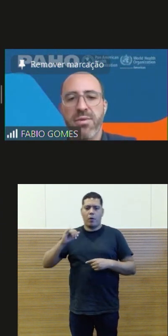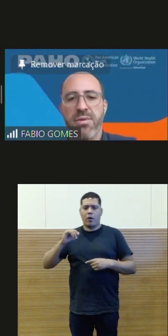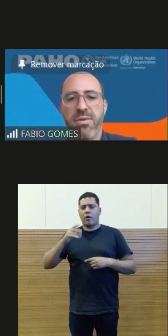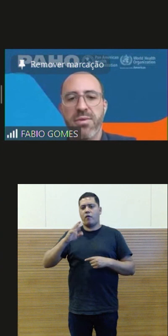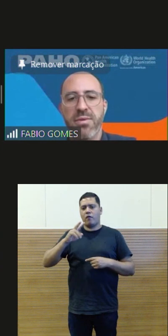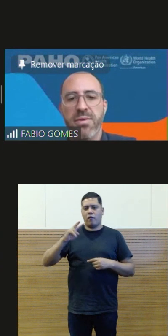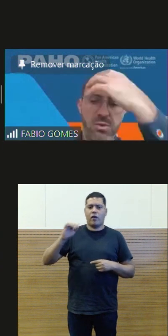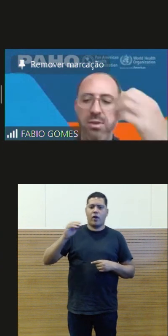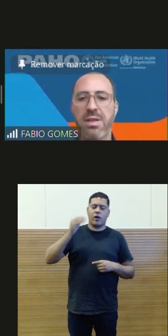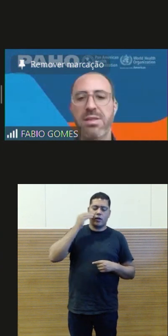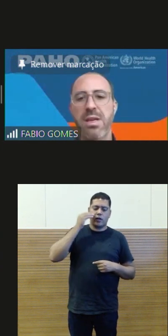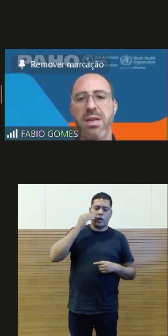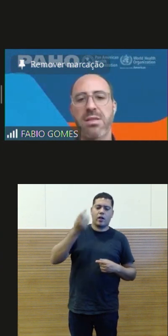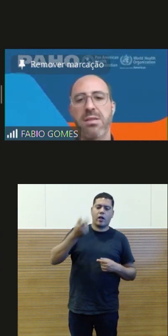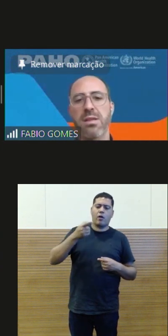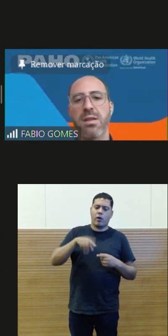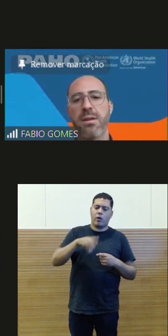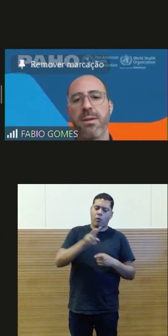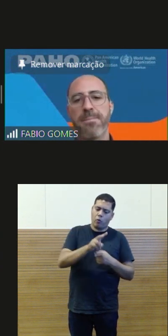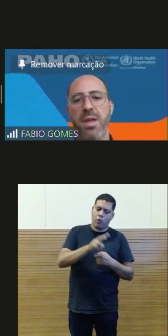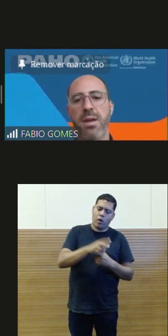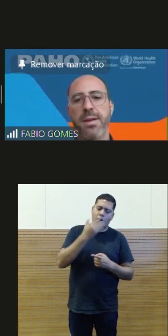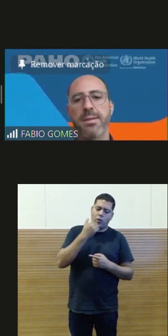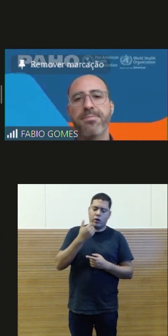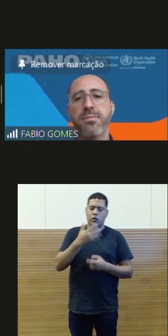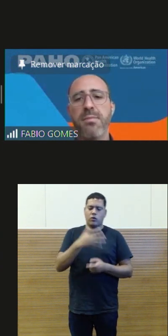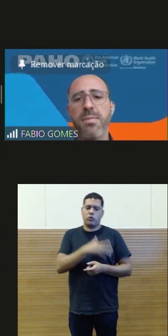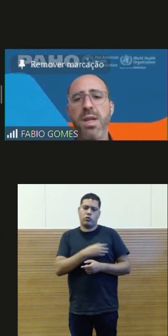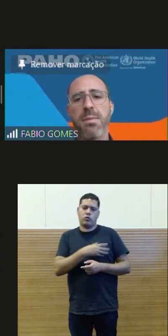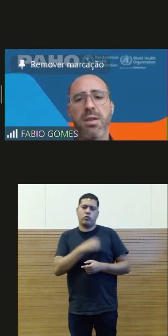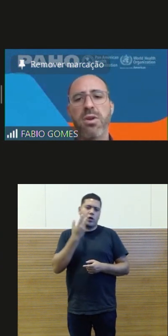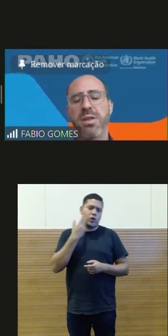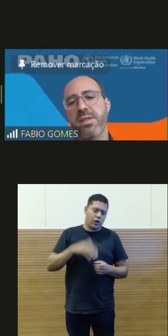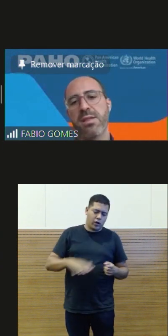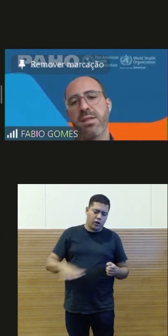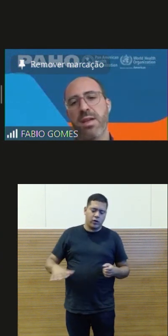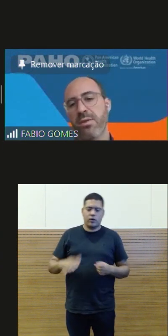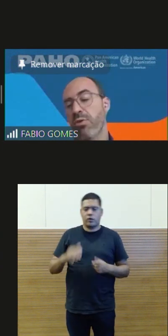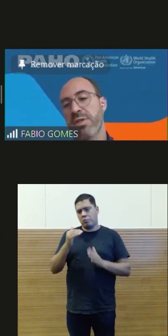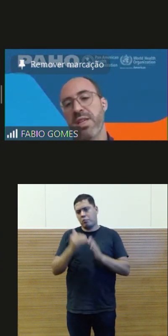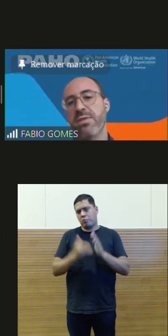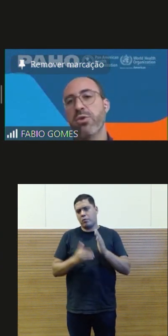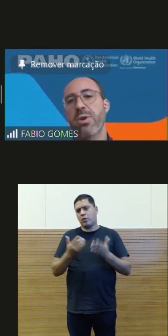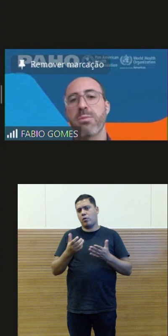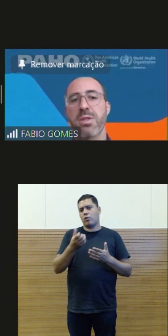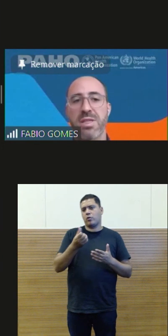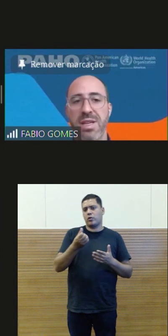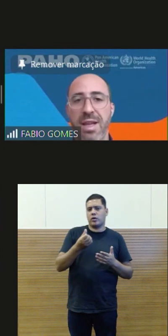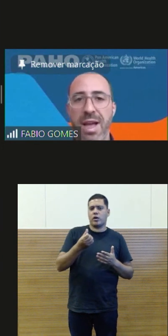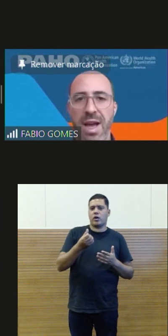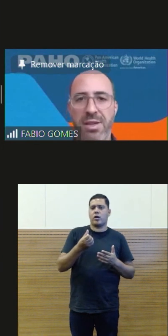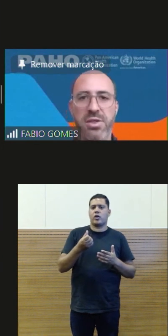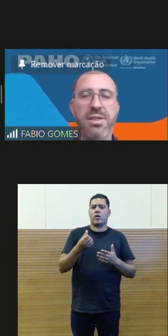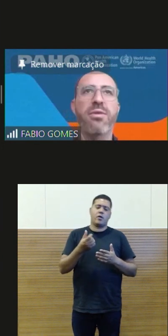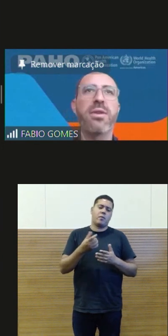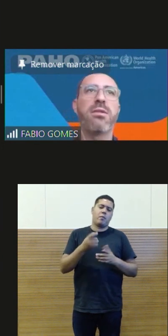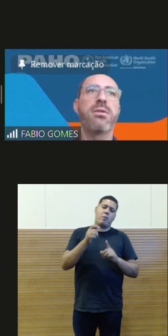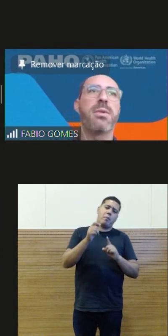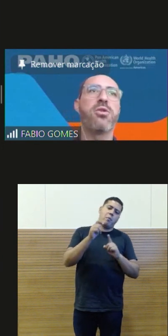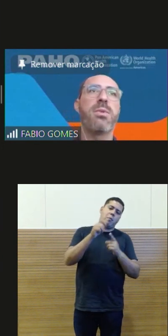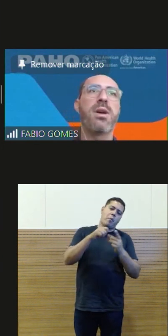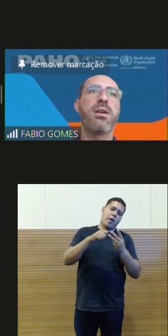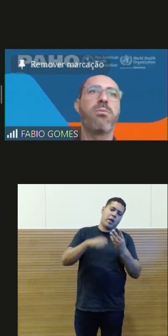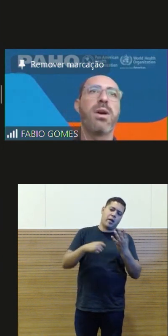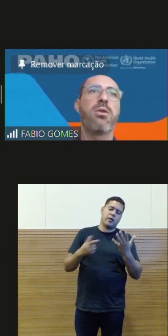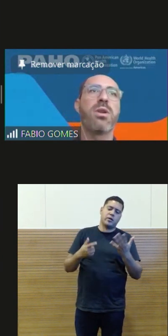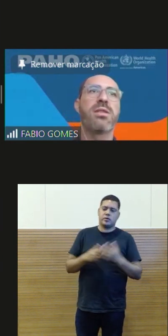affects mothers and parents and will affect the food consumption of children or children between